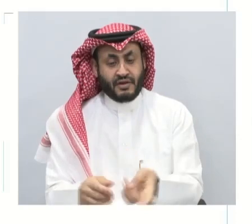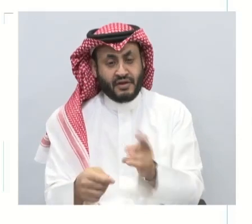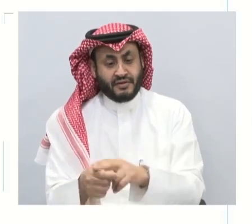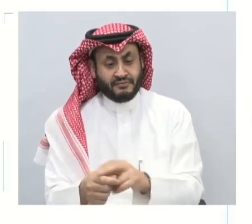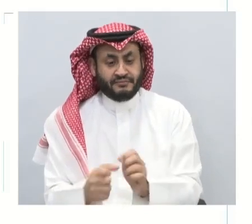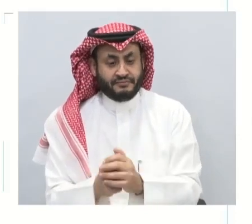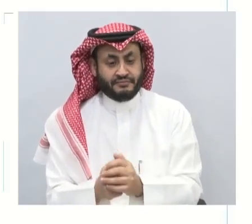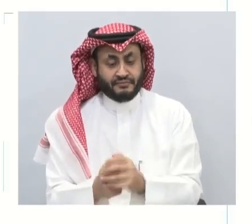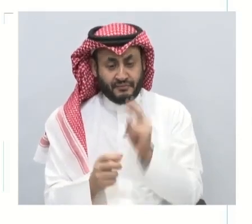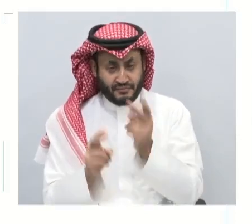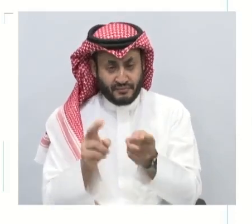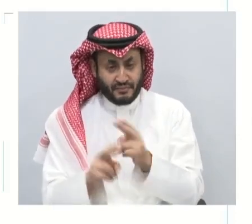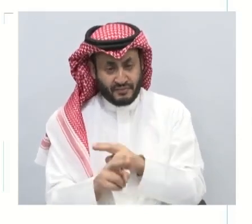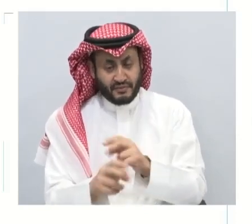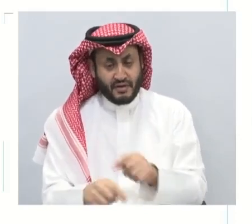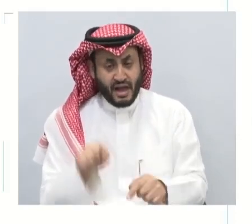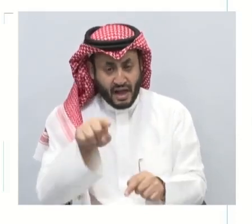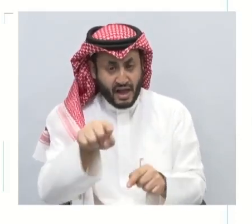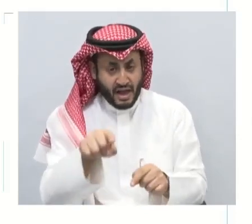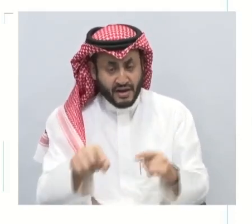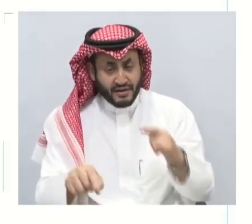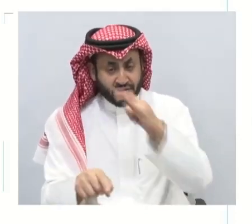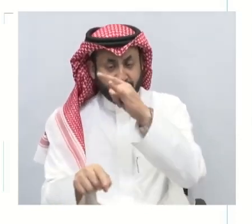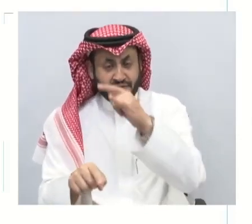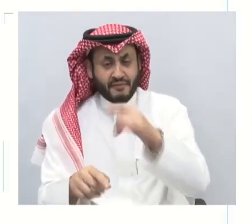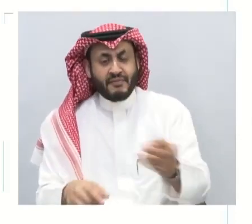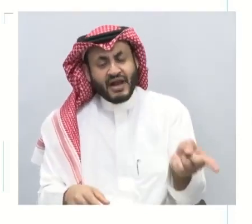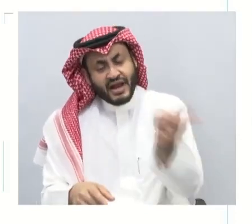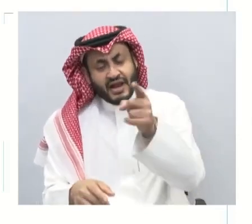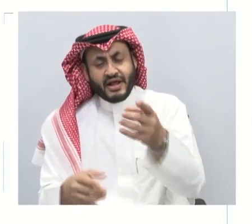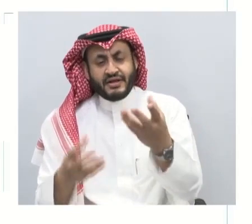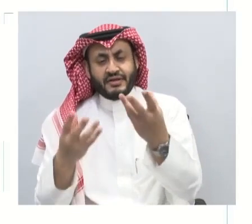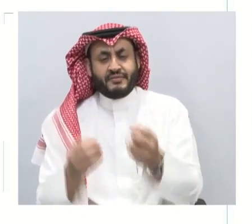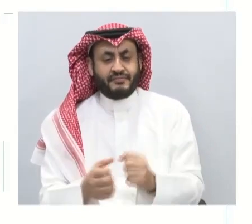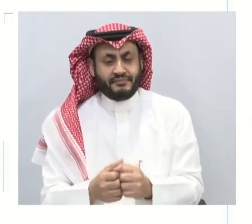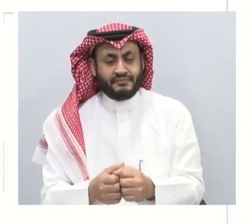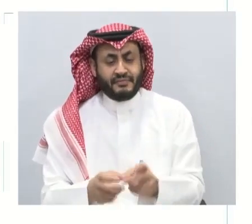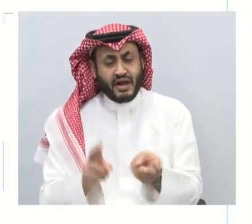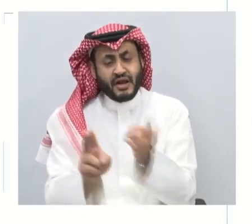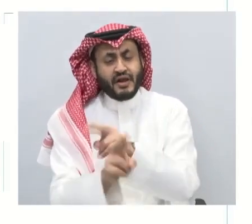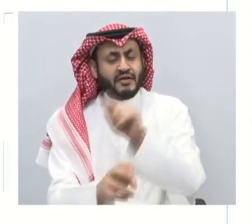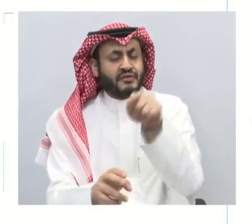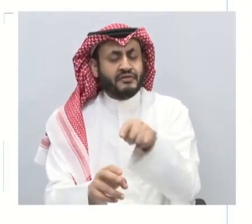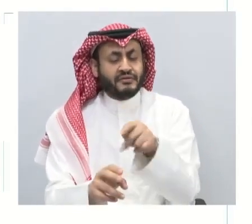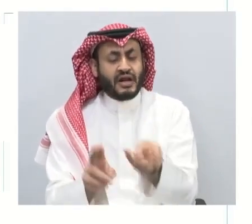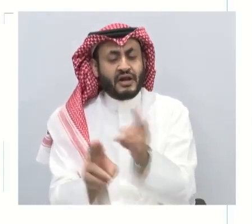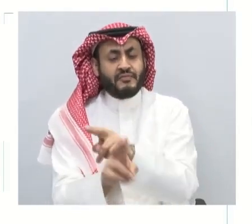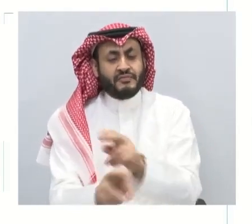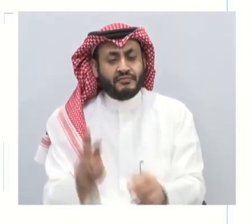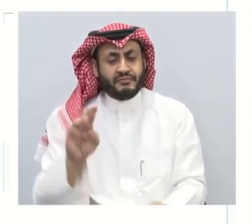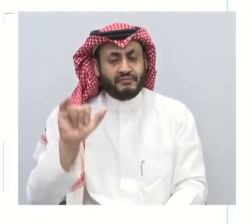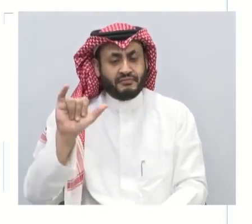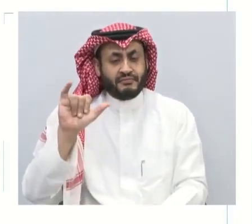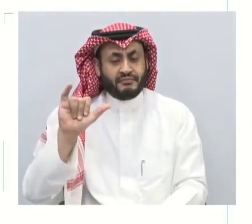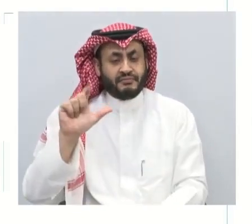you will travel next summer. That is affirmative sentence. In the interrogative, in the question, will you travel next summer? That